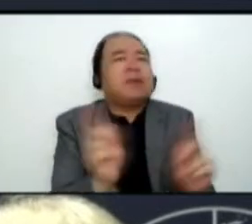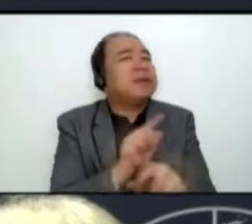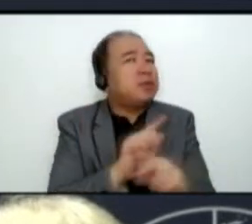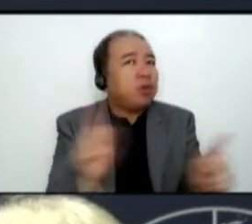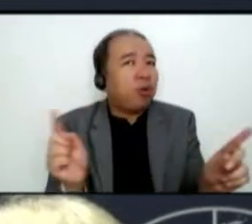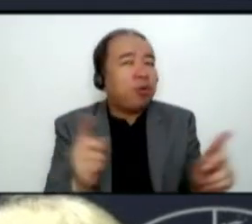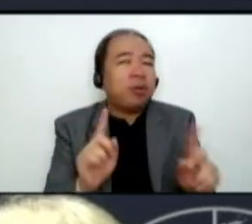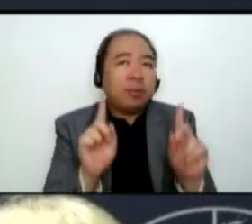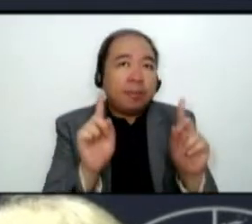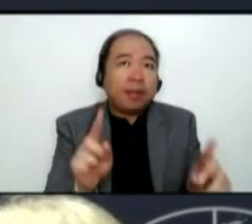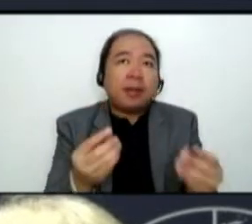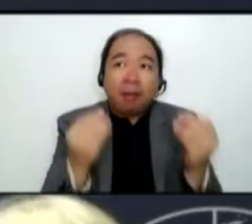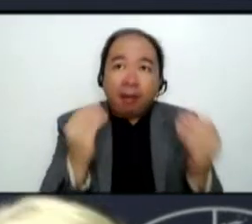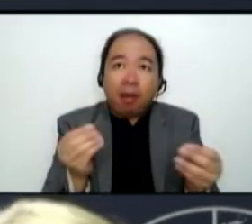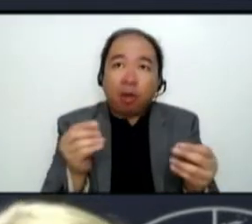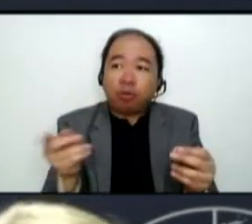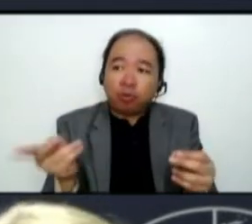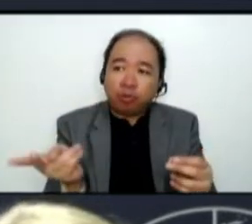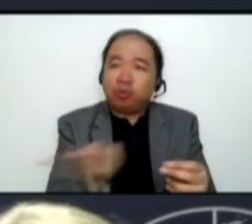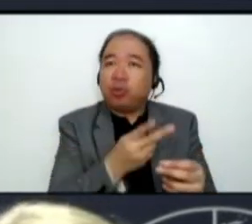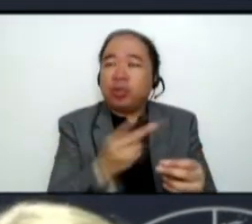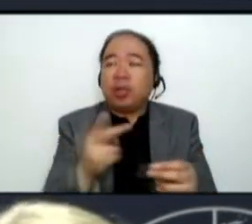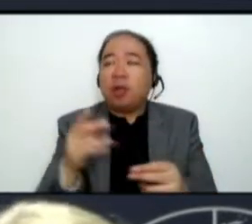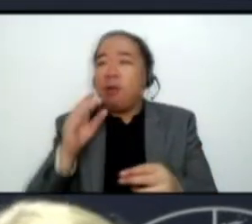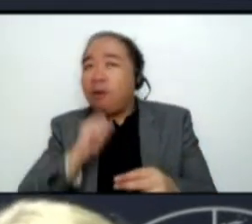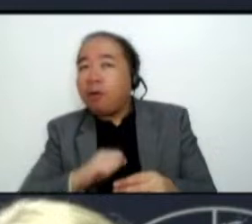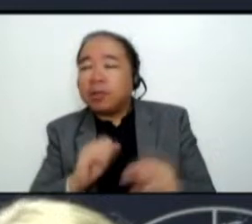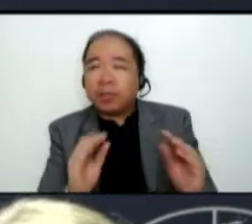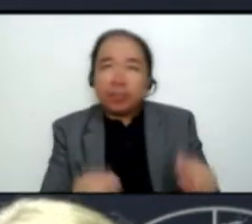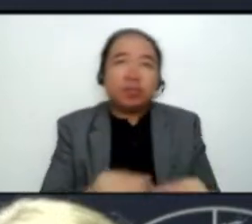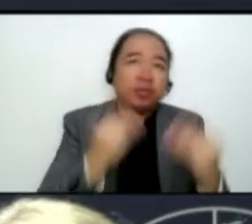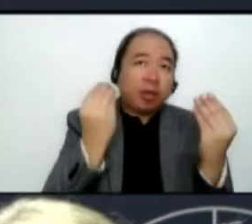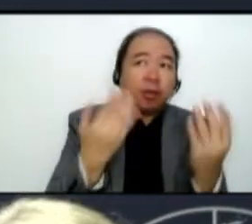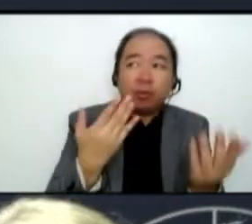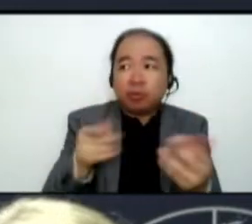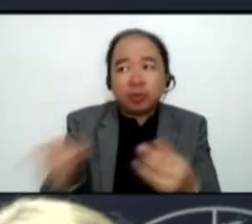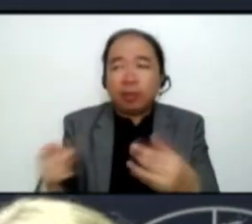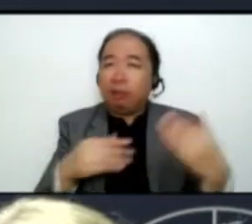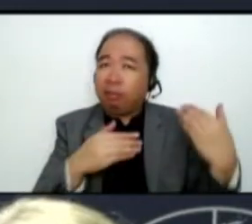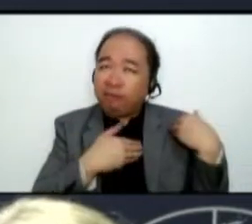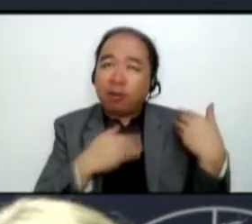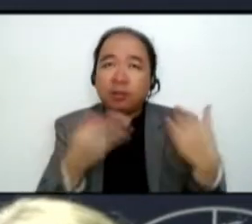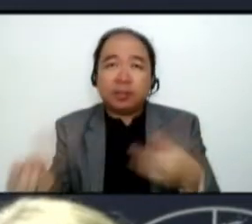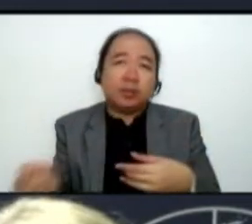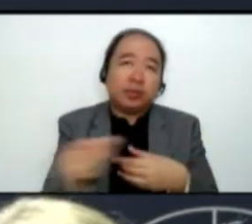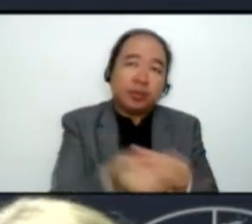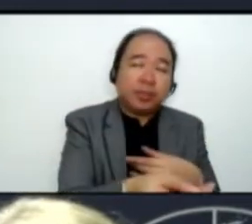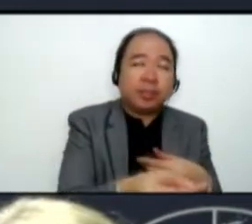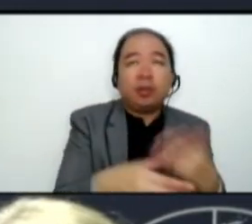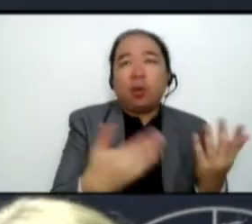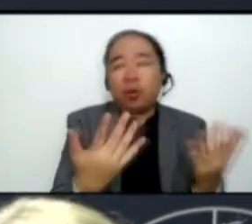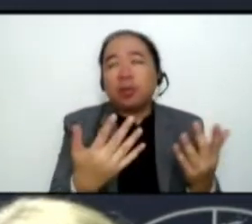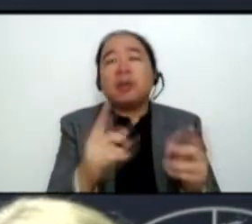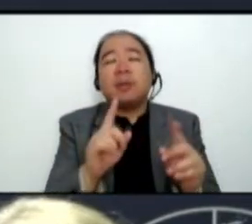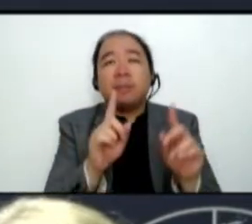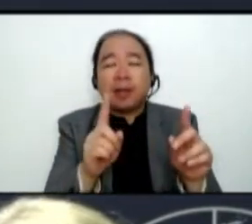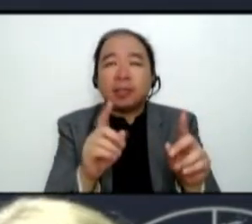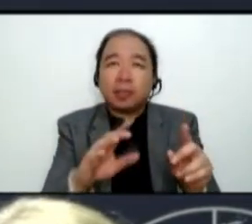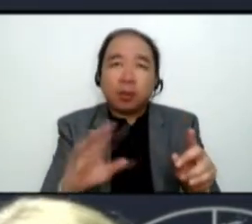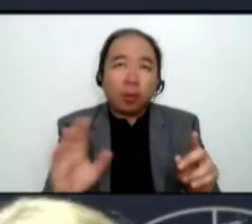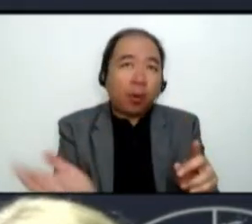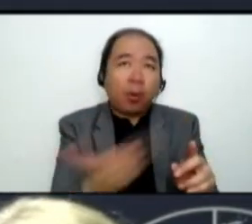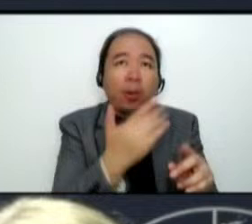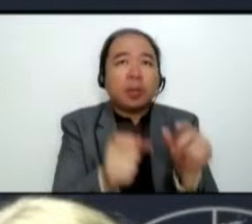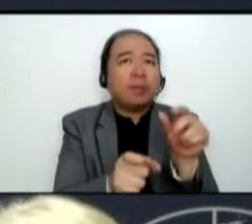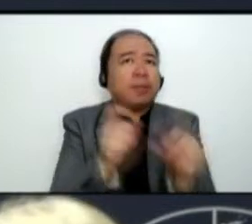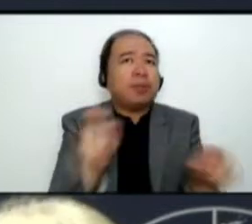world together? Irrespective of whether it was you who made the mistake that you're passing on to another generation or otherwise, how do all peoples